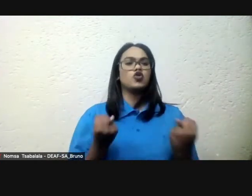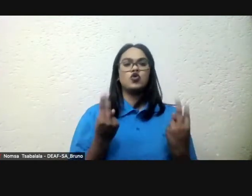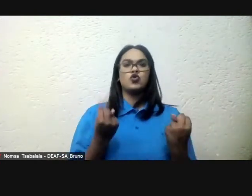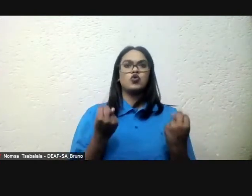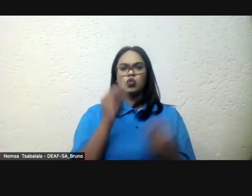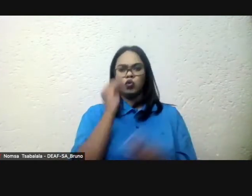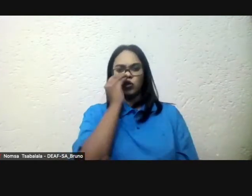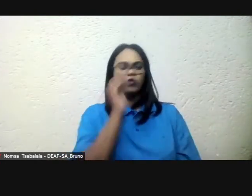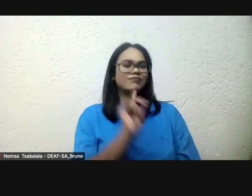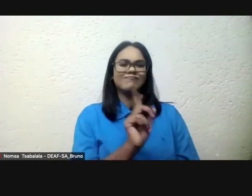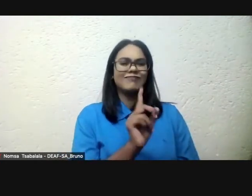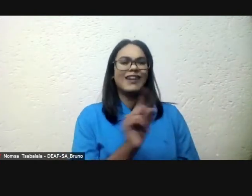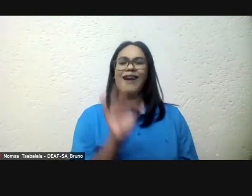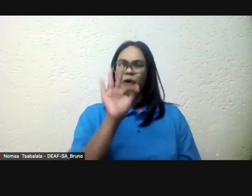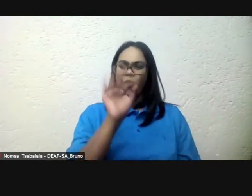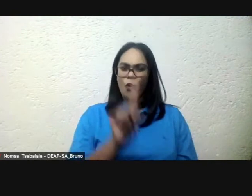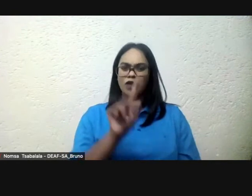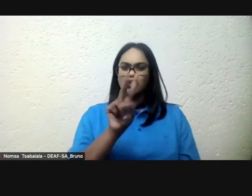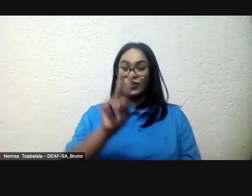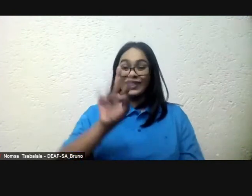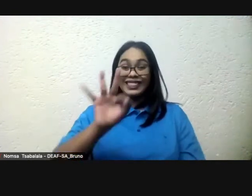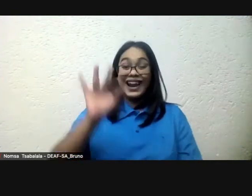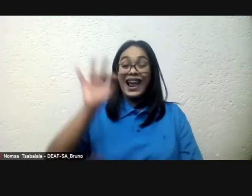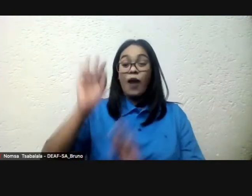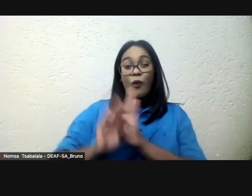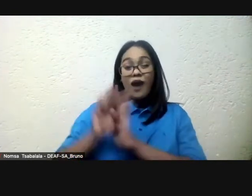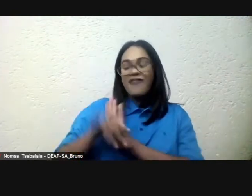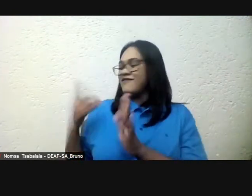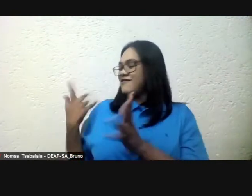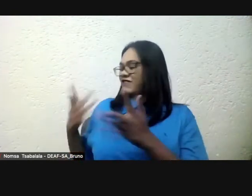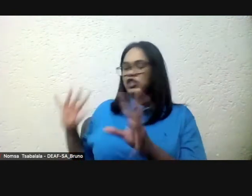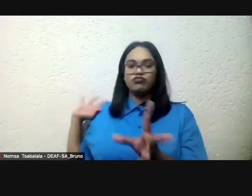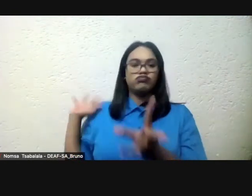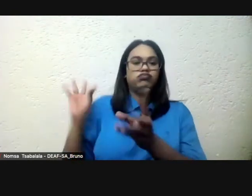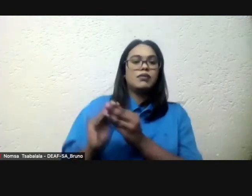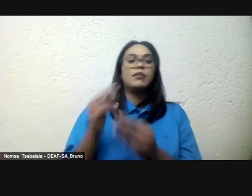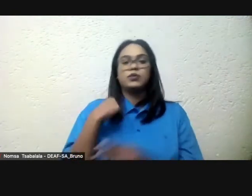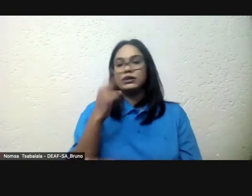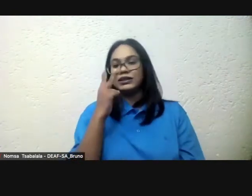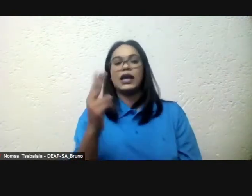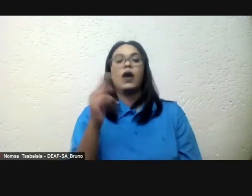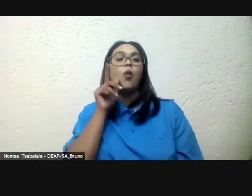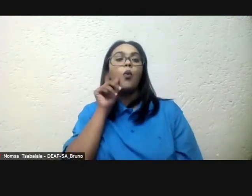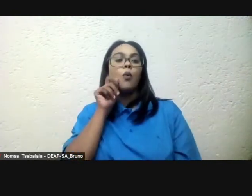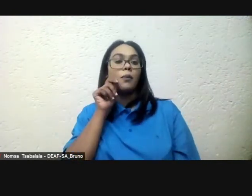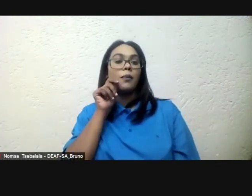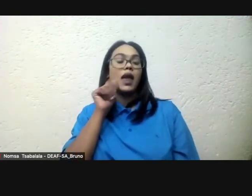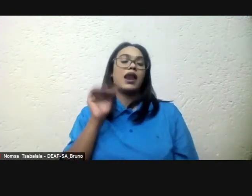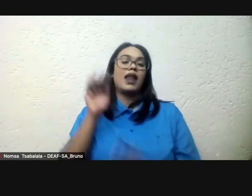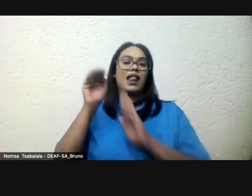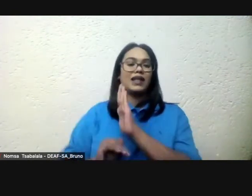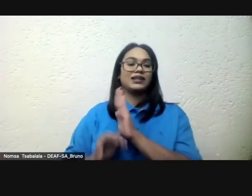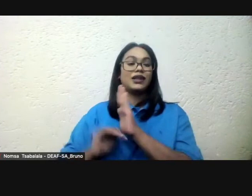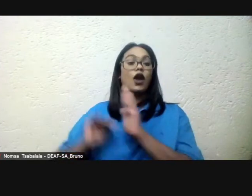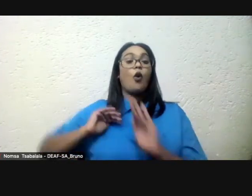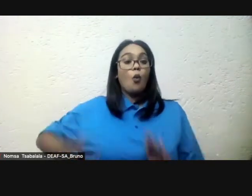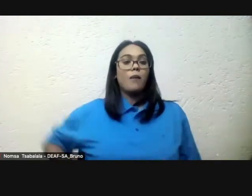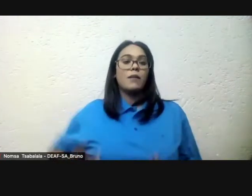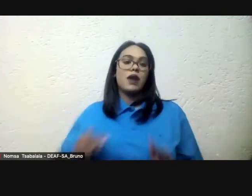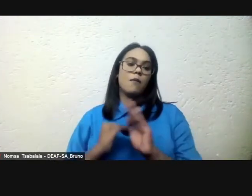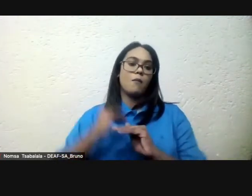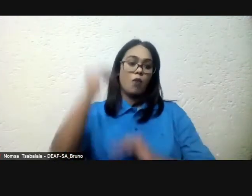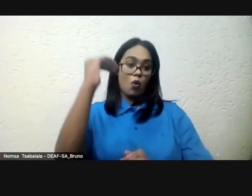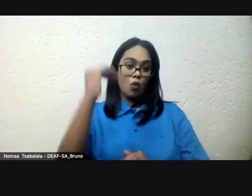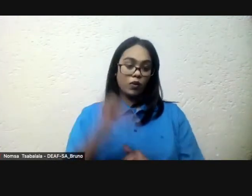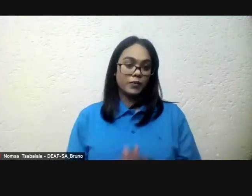males. However, the risk of mortality has been higher in males compared to females. And there were quite a few questions about